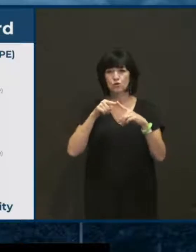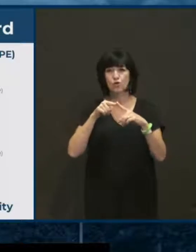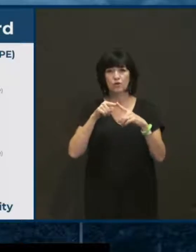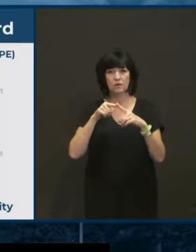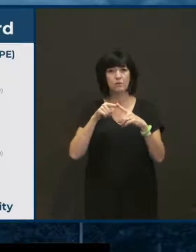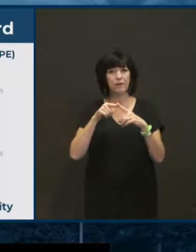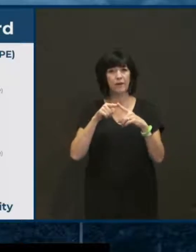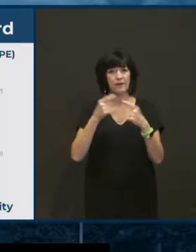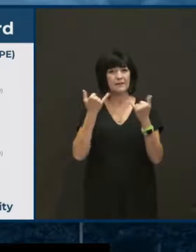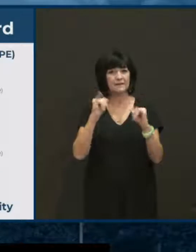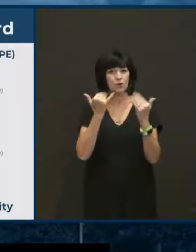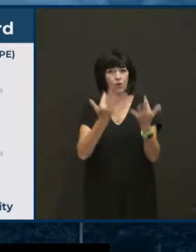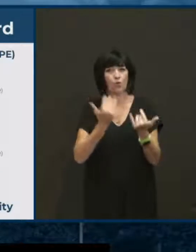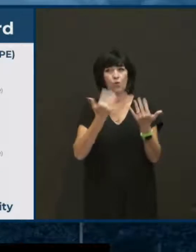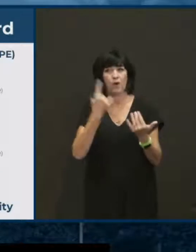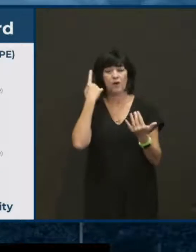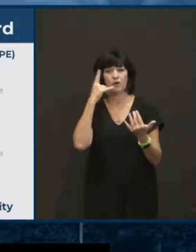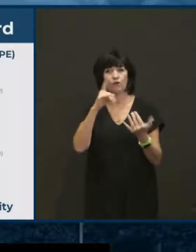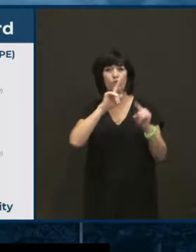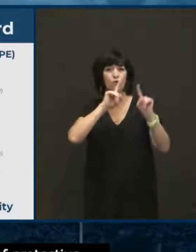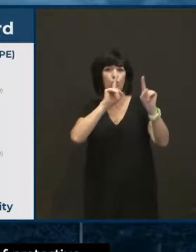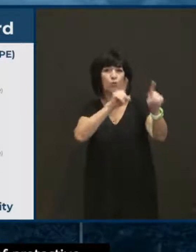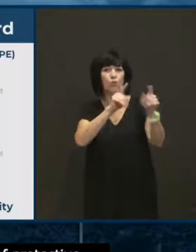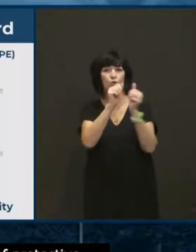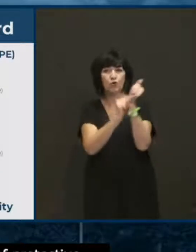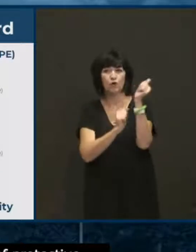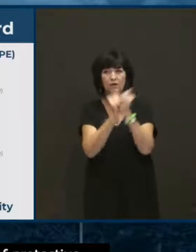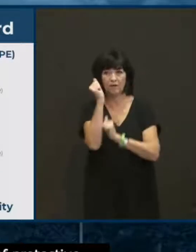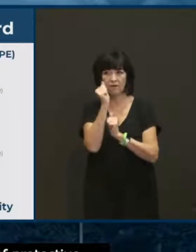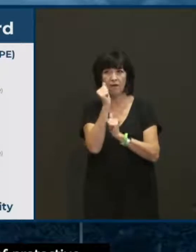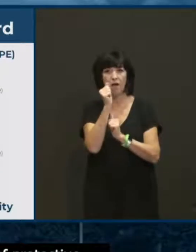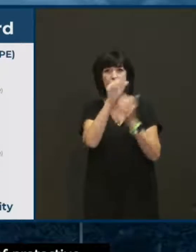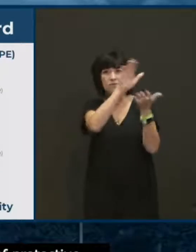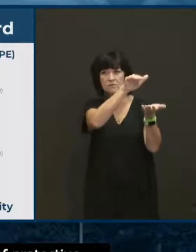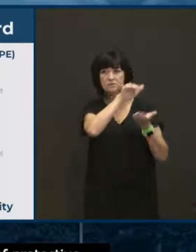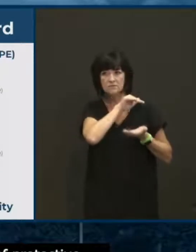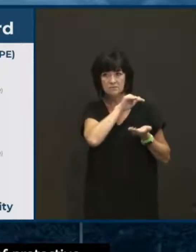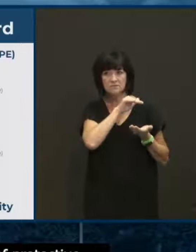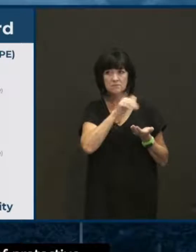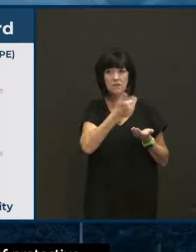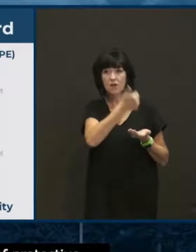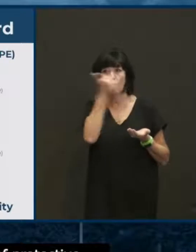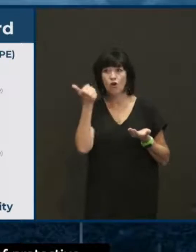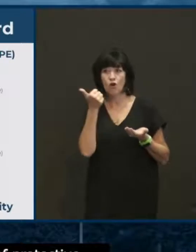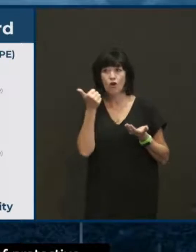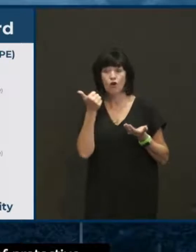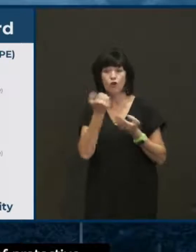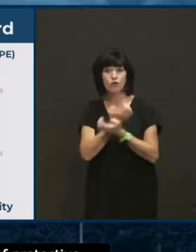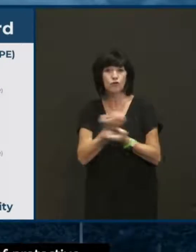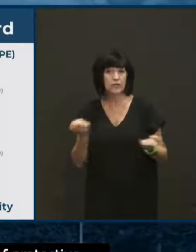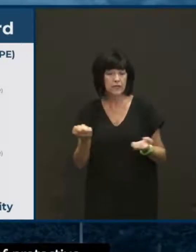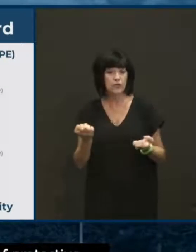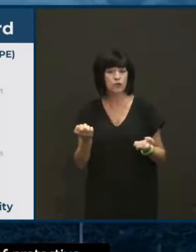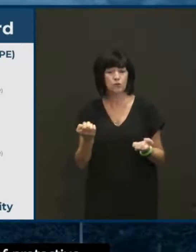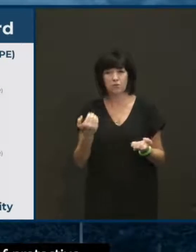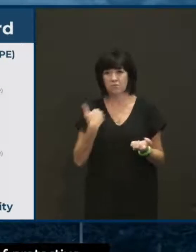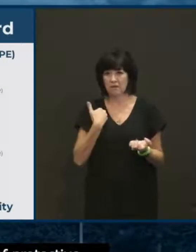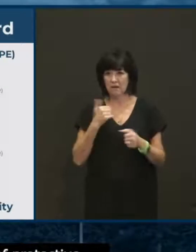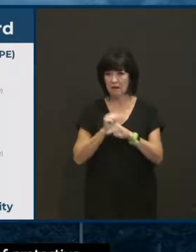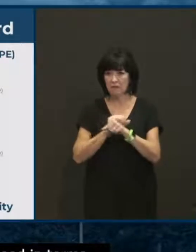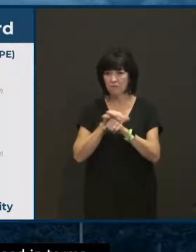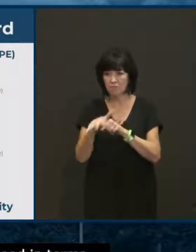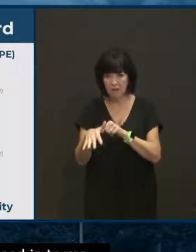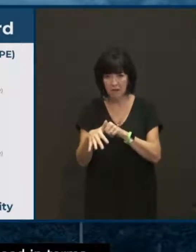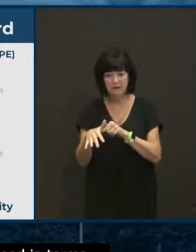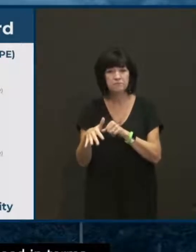of protective gloves to be delivered. Everything else looks pretty good in terms of our inventory for